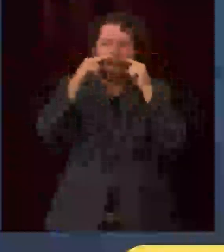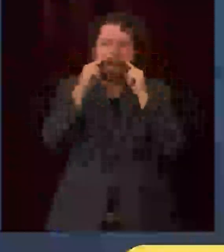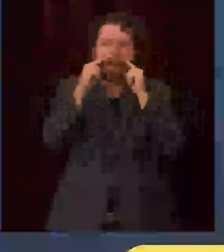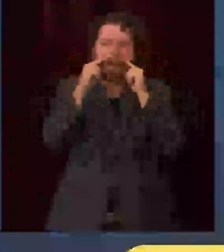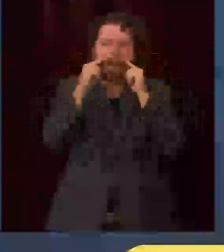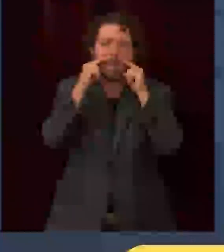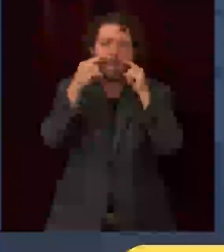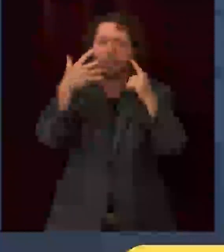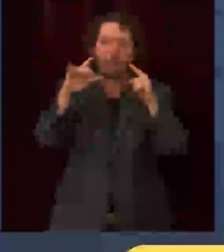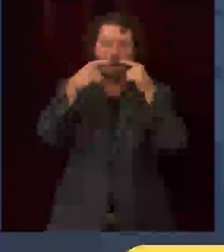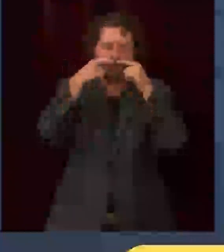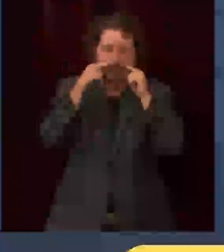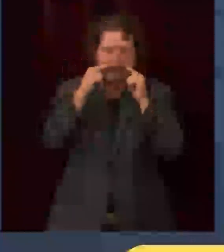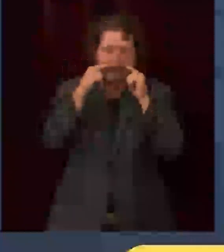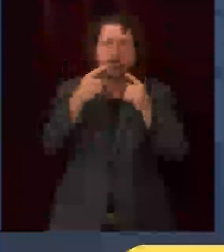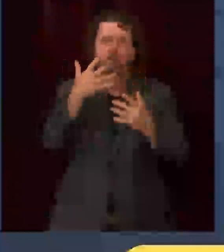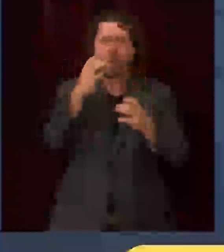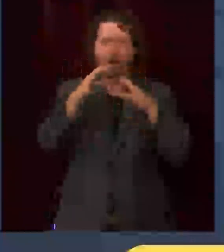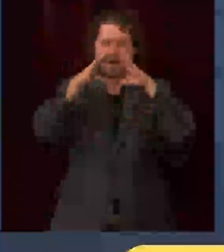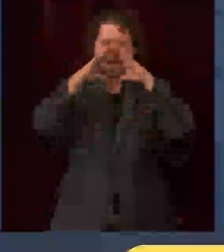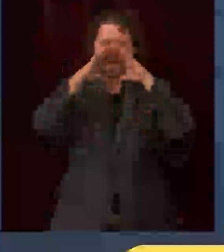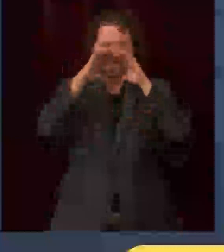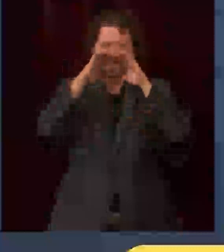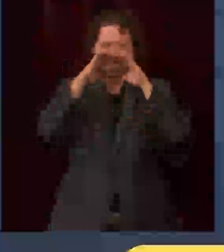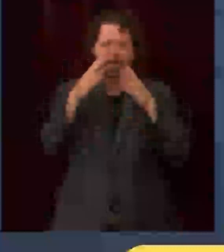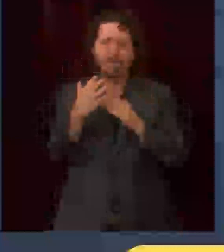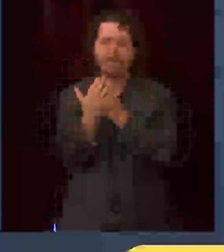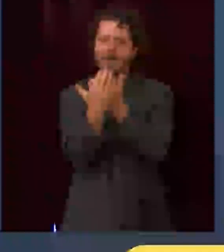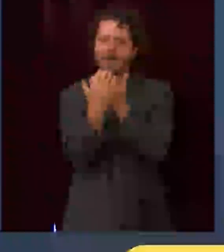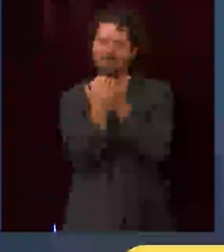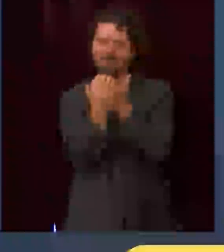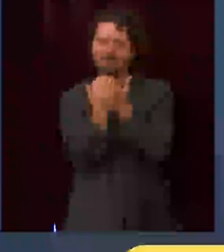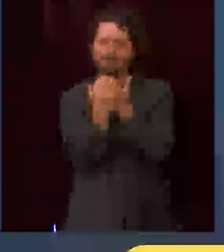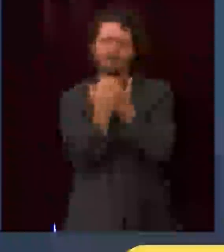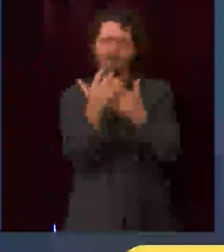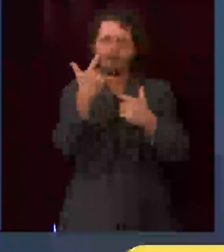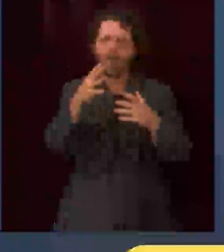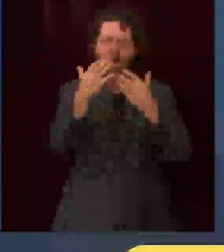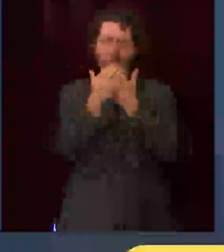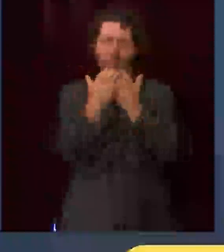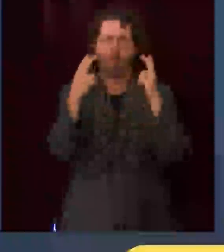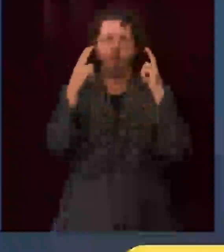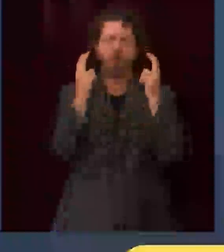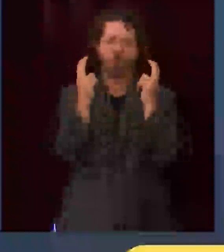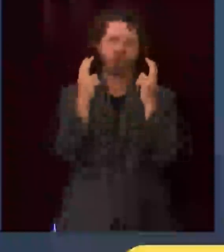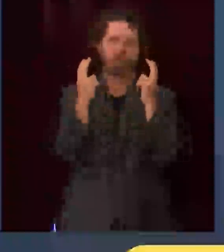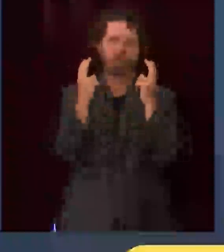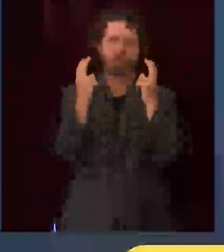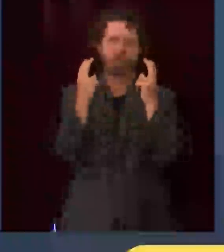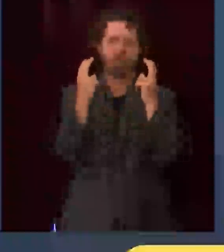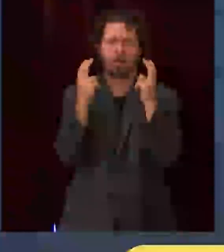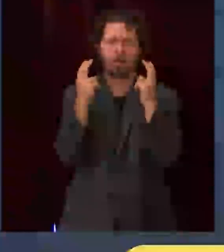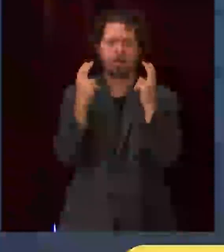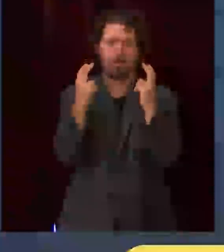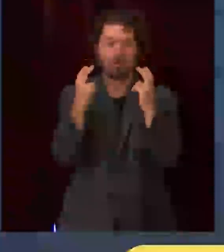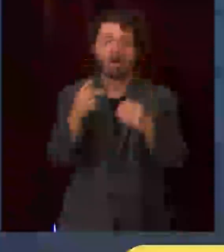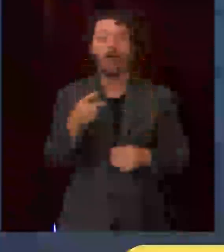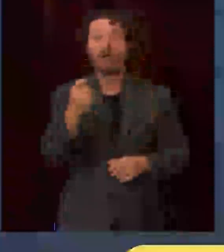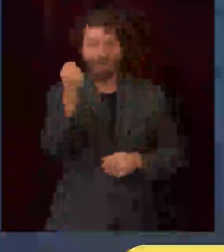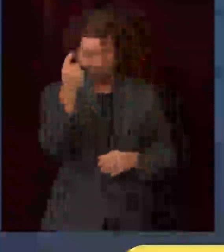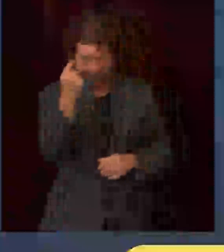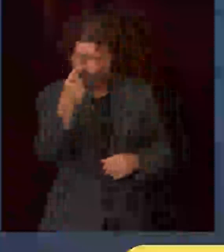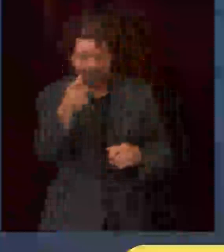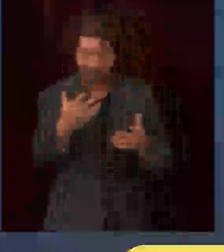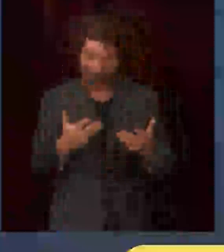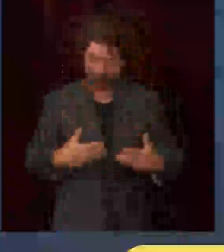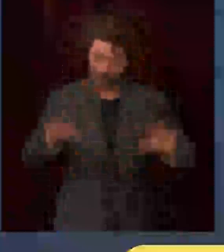put them on and take them off, so those masks stay clean. Obviously, keeping your hands clean is really, really important. And also, we want to recognize that there are people